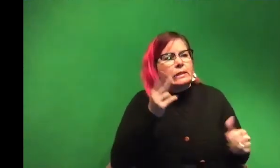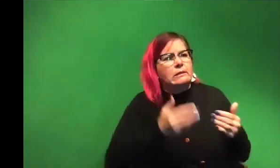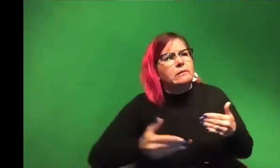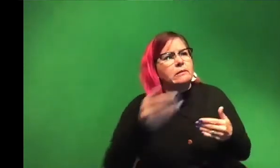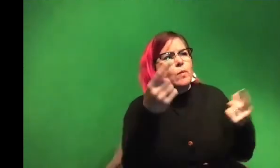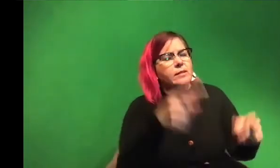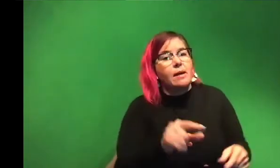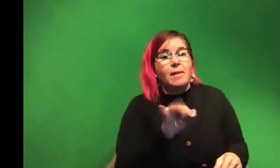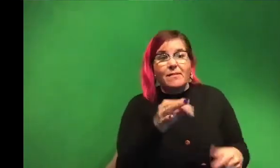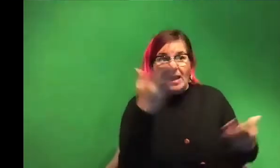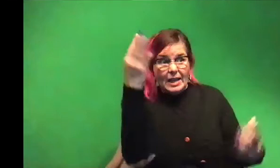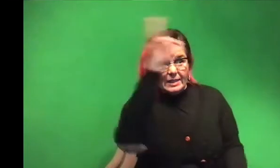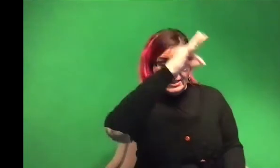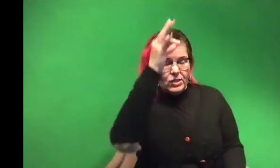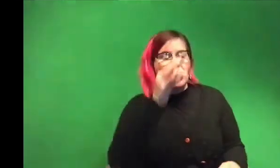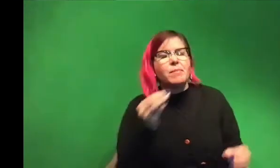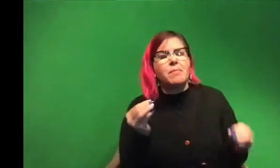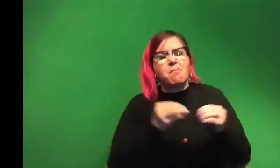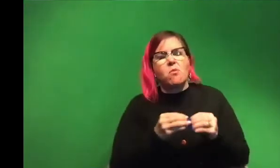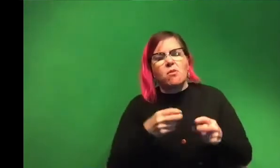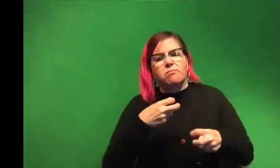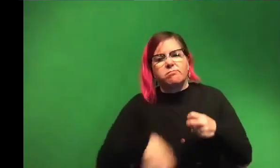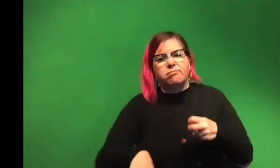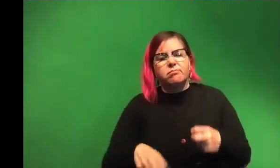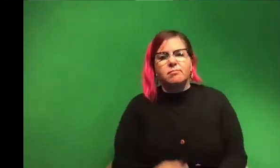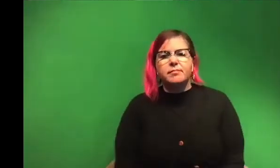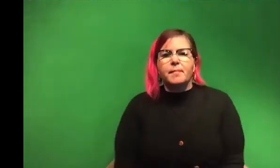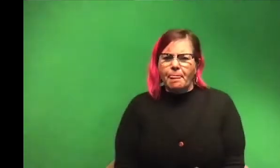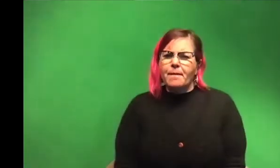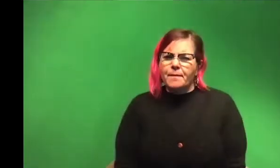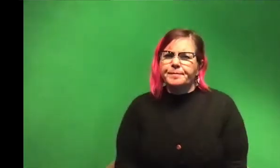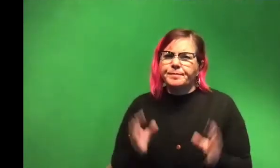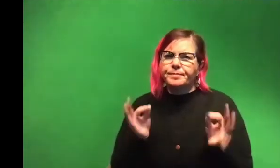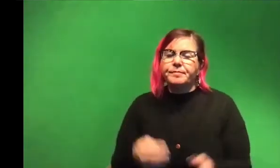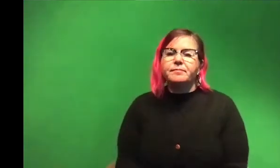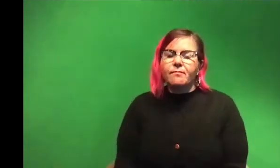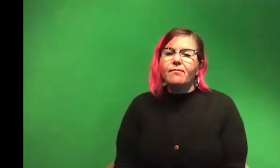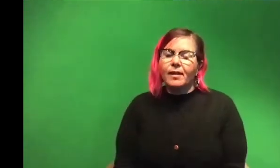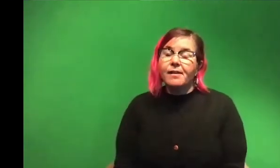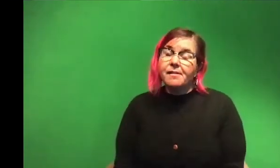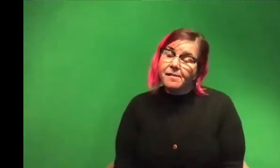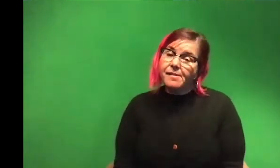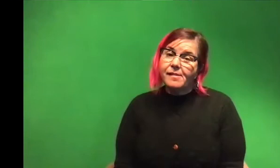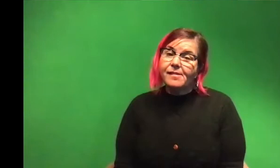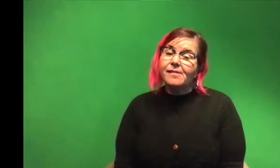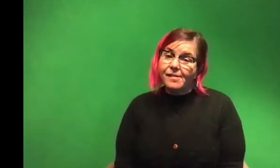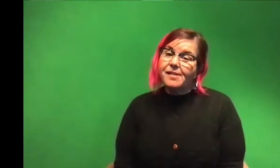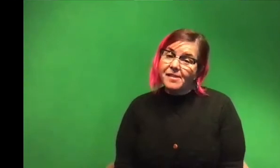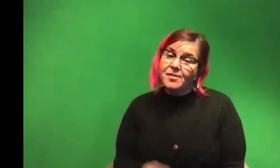if I didn't know, it might have been more difficult. Yeah, for sure. Well, that's pretty